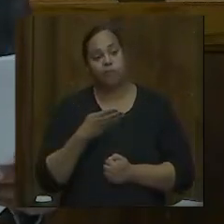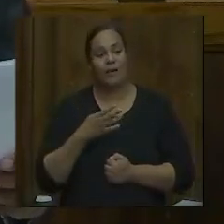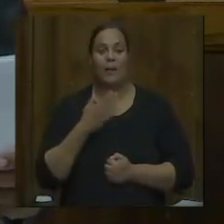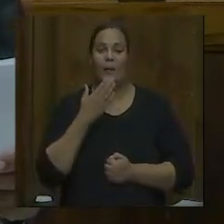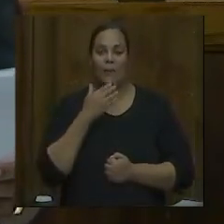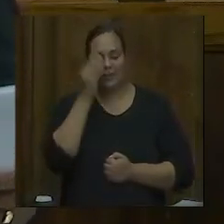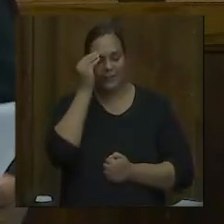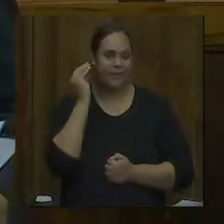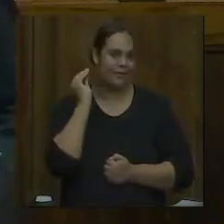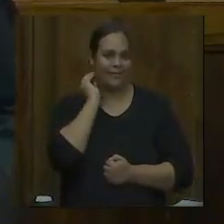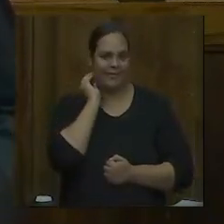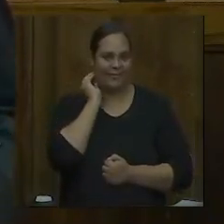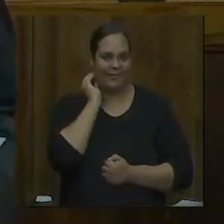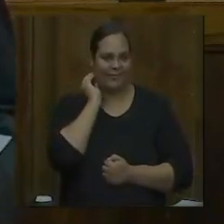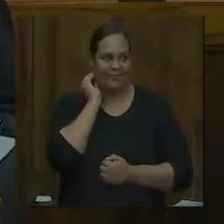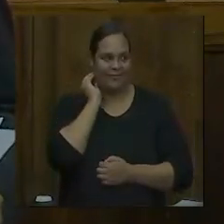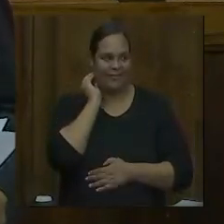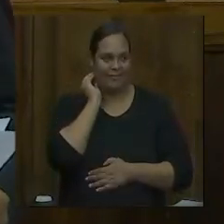please note the following.